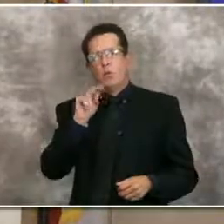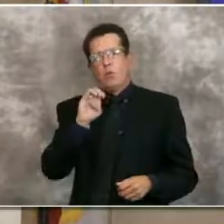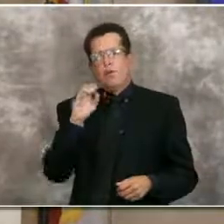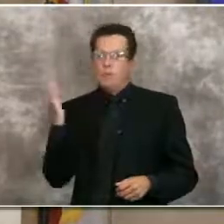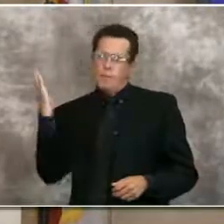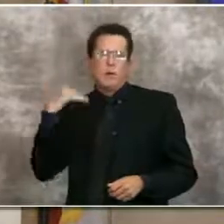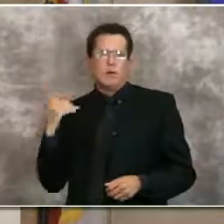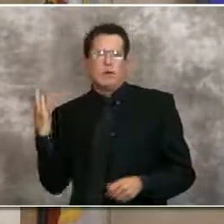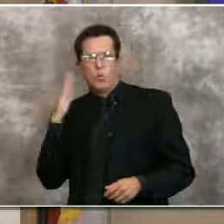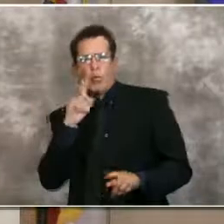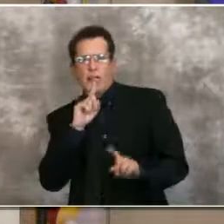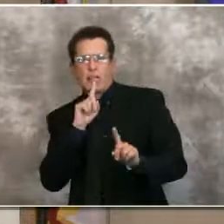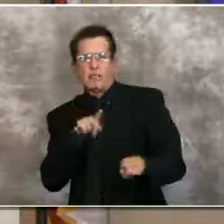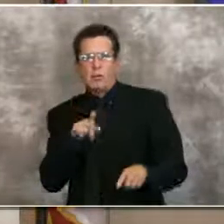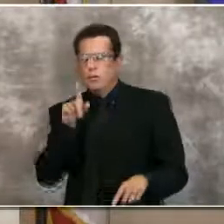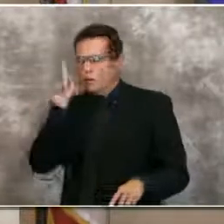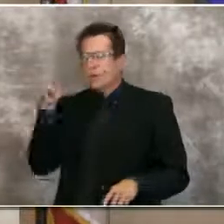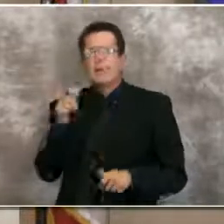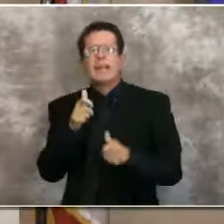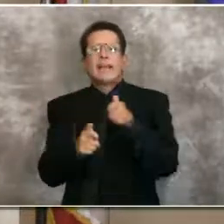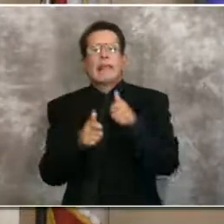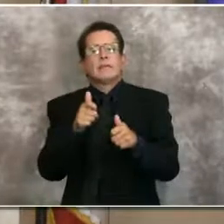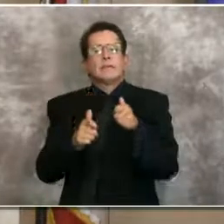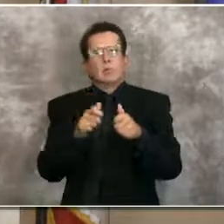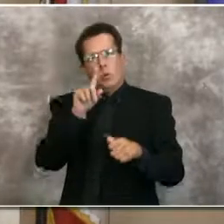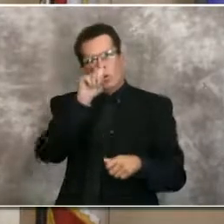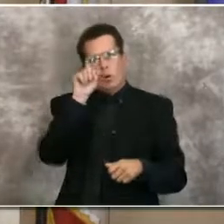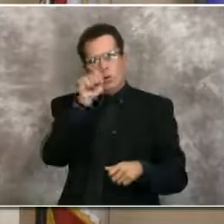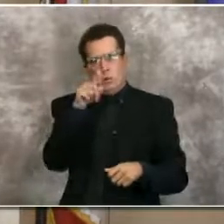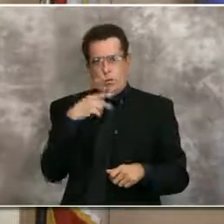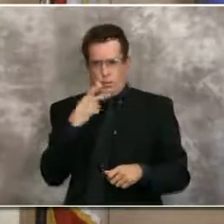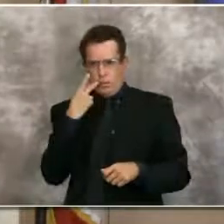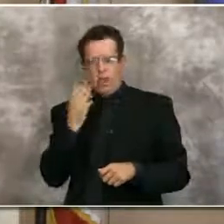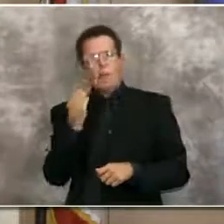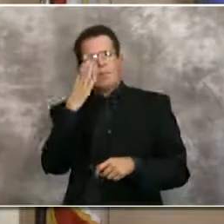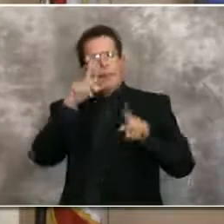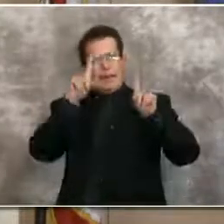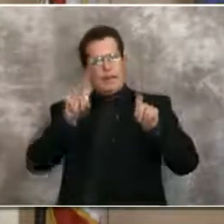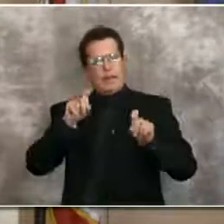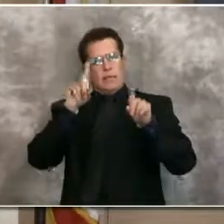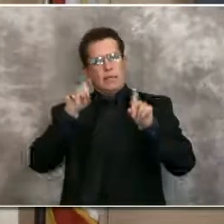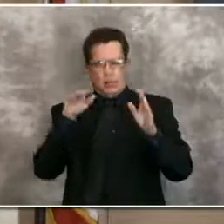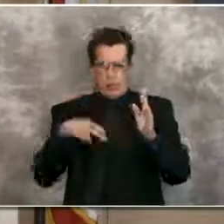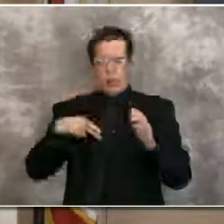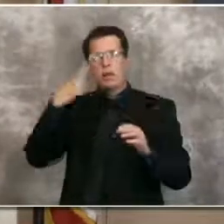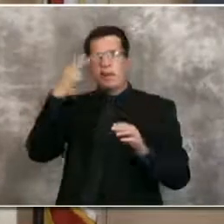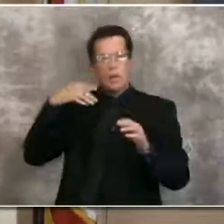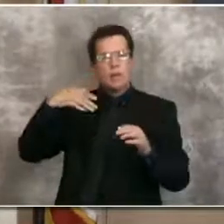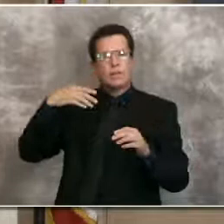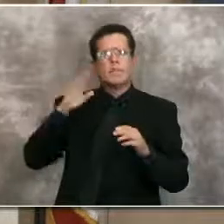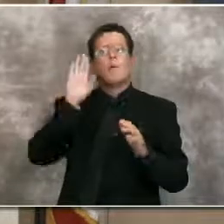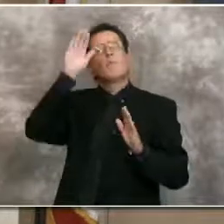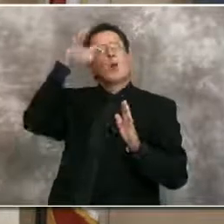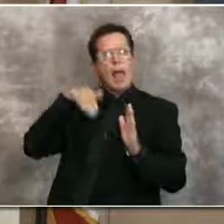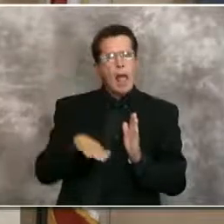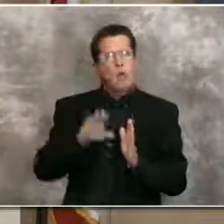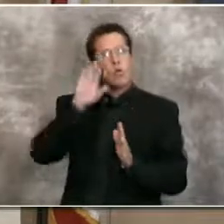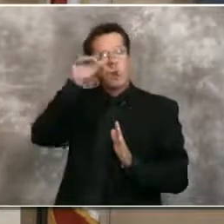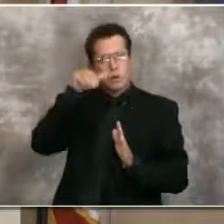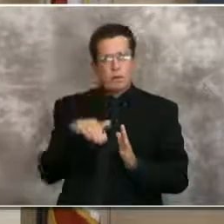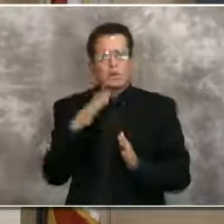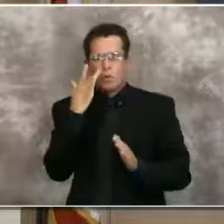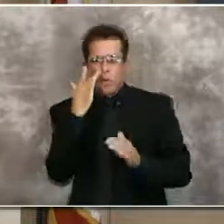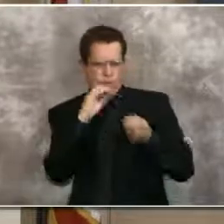Okay, and that question is, we see the number of tests fluctuate from day to day according to the charts you keep showing. Do the numbers change